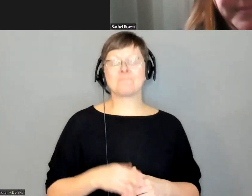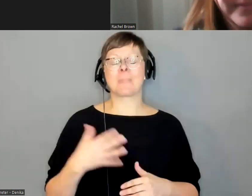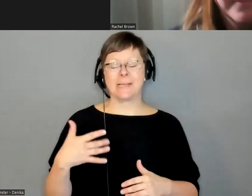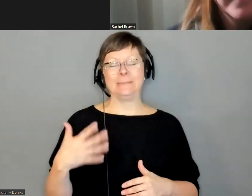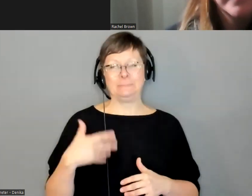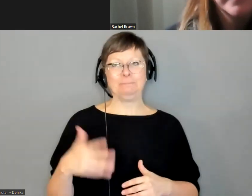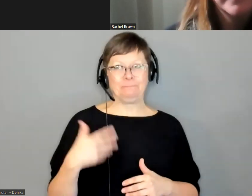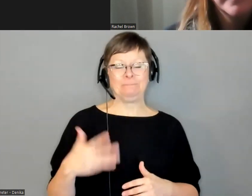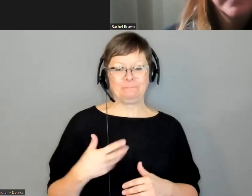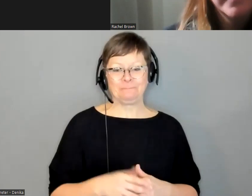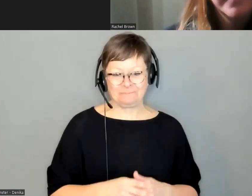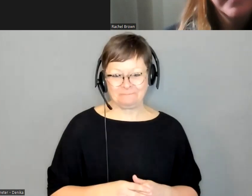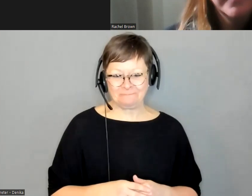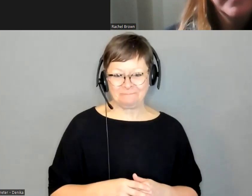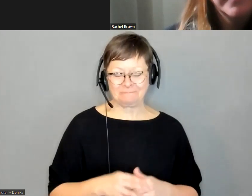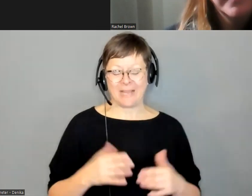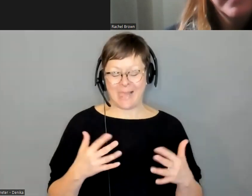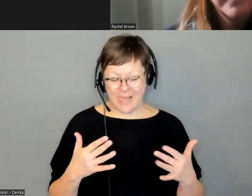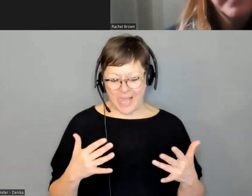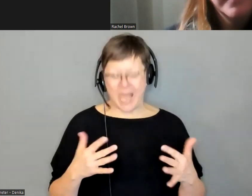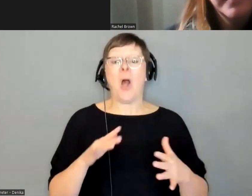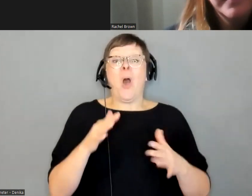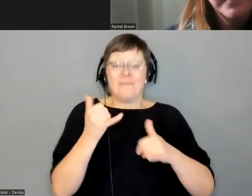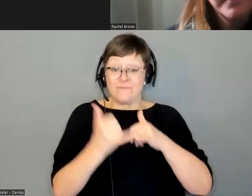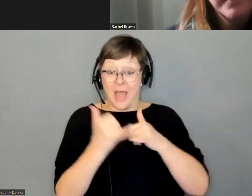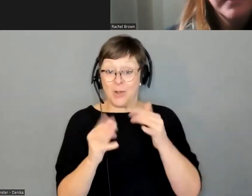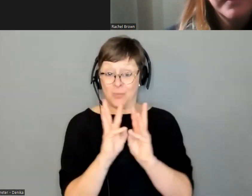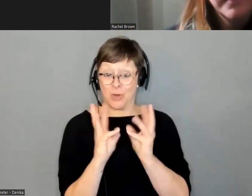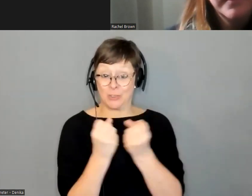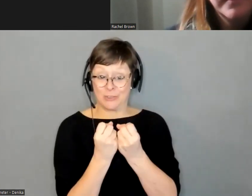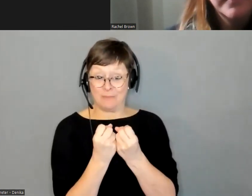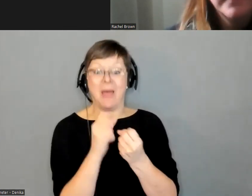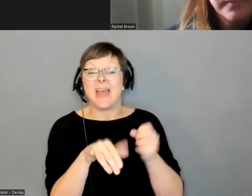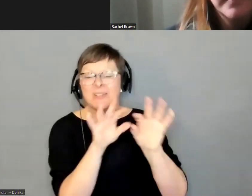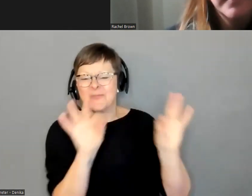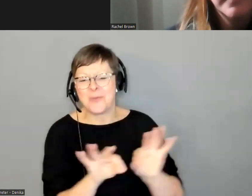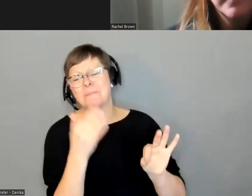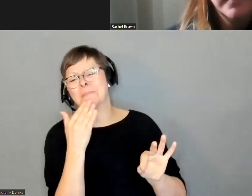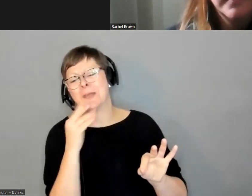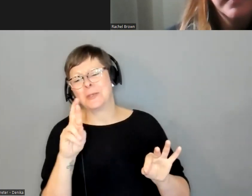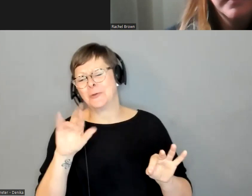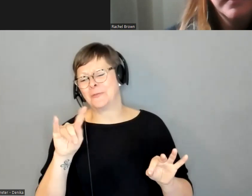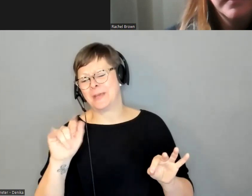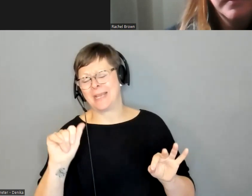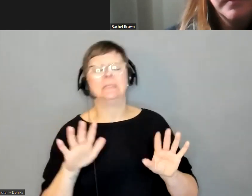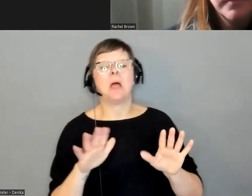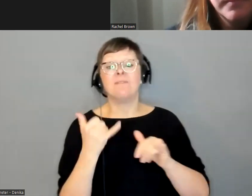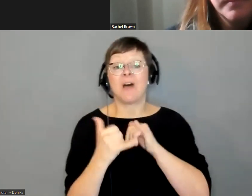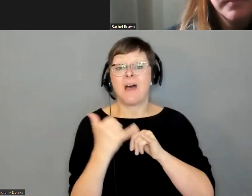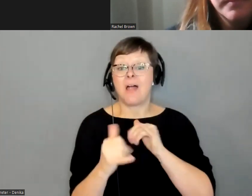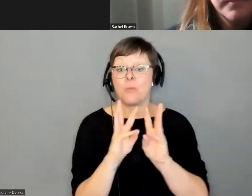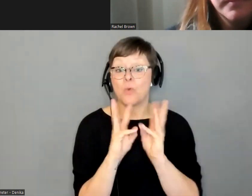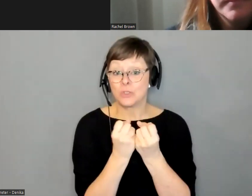final workshop in the series, there's the form again, thank you, Rita. And the final workshop in